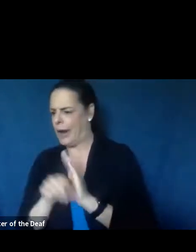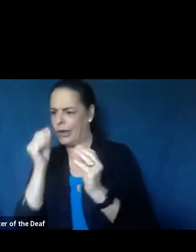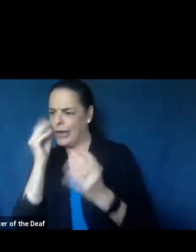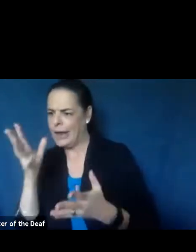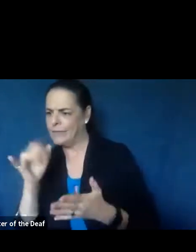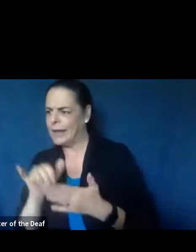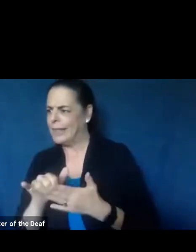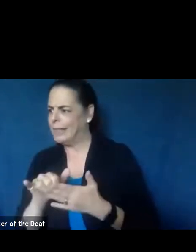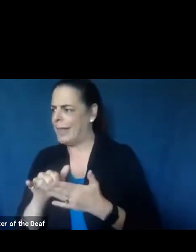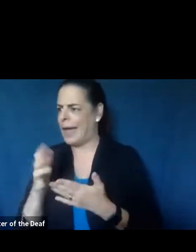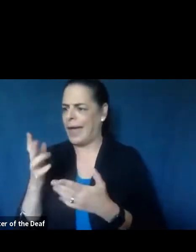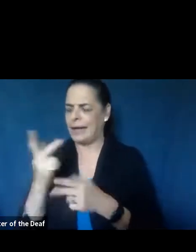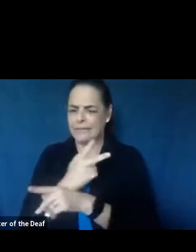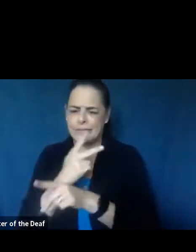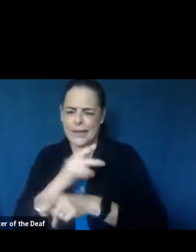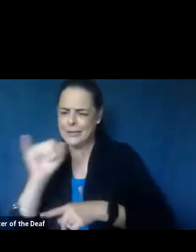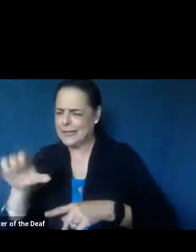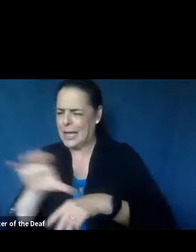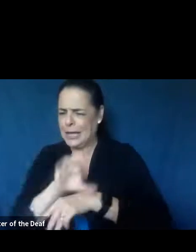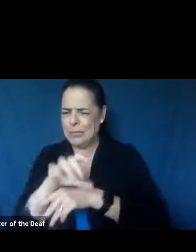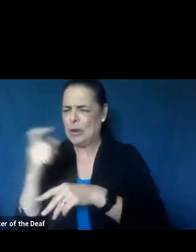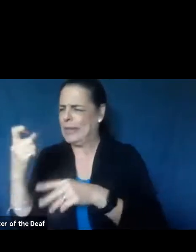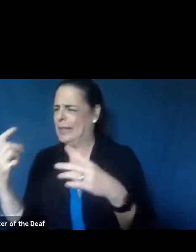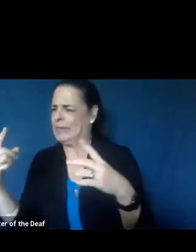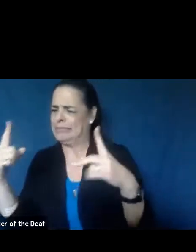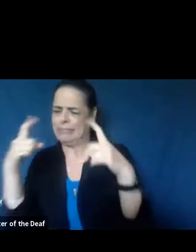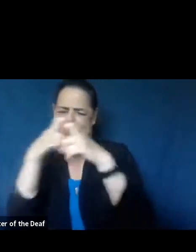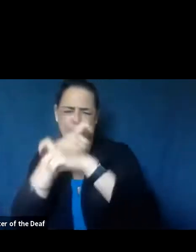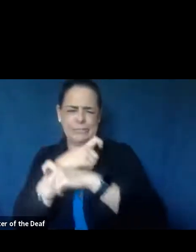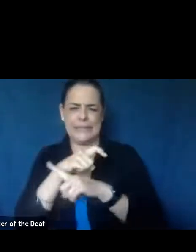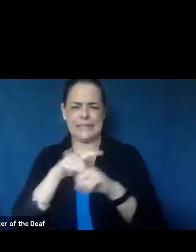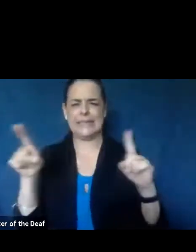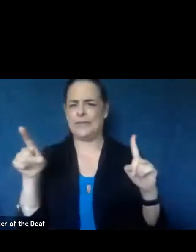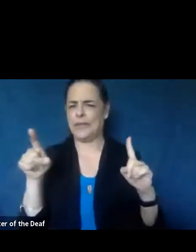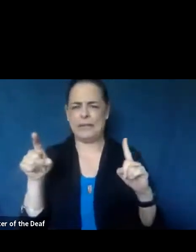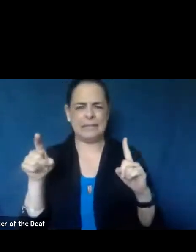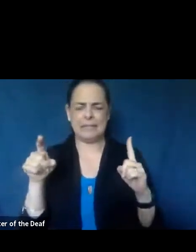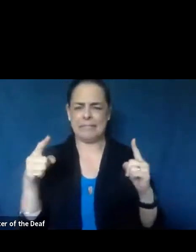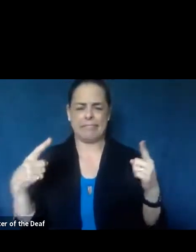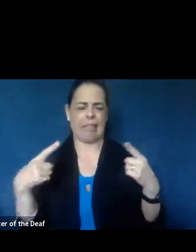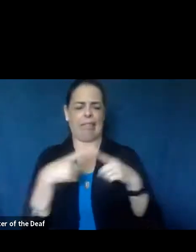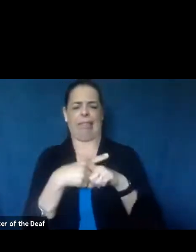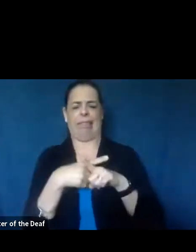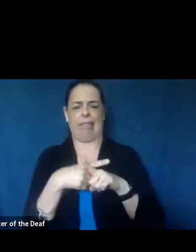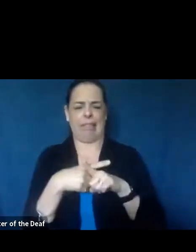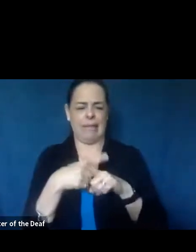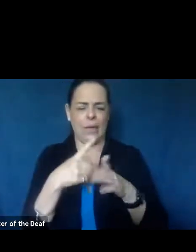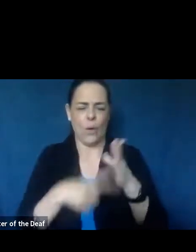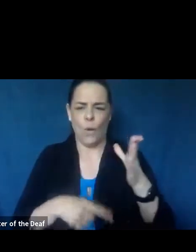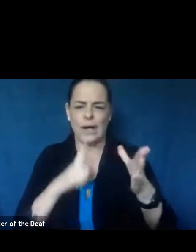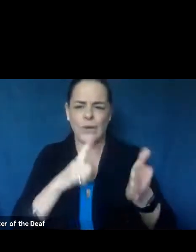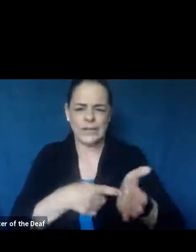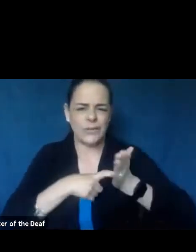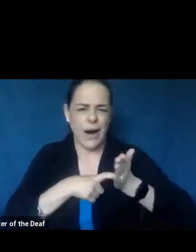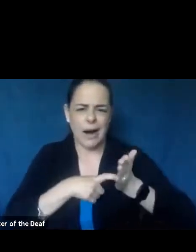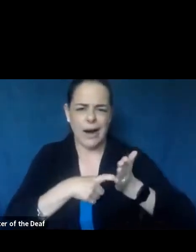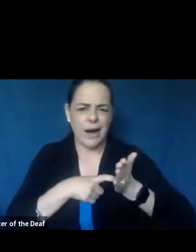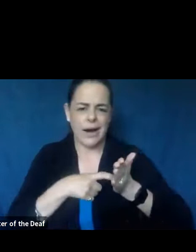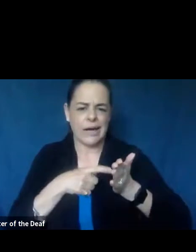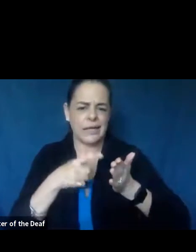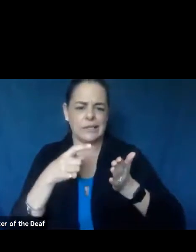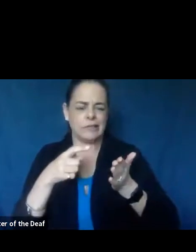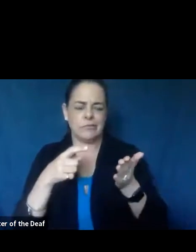syndromic surveillance system is a little bit different than what's required or what's needed to be able to